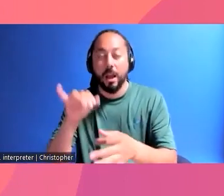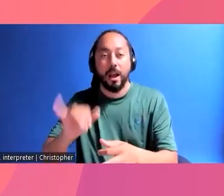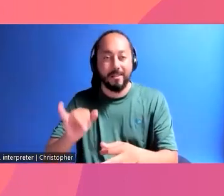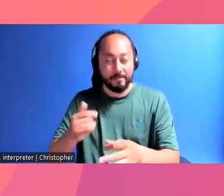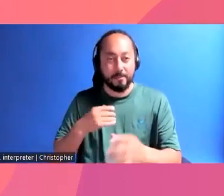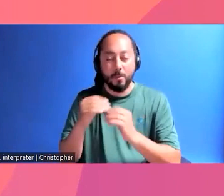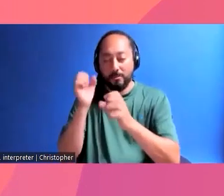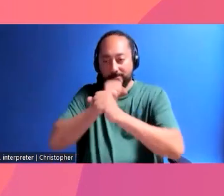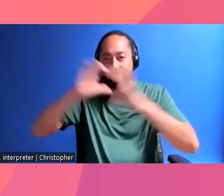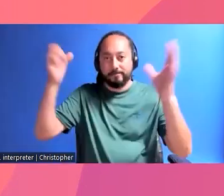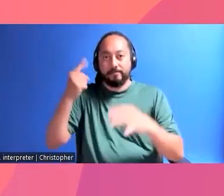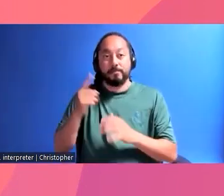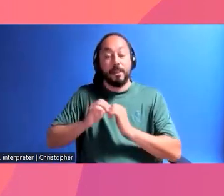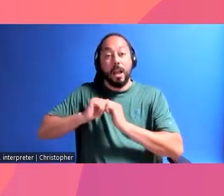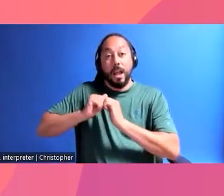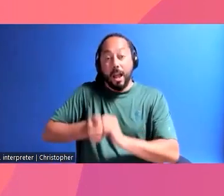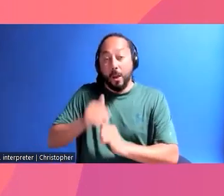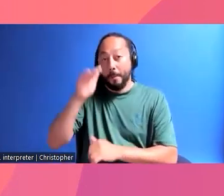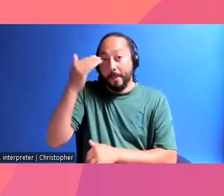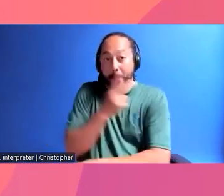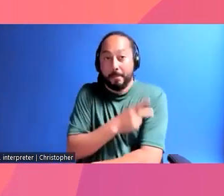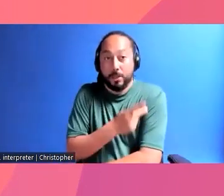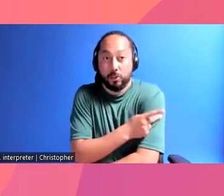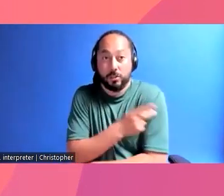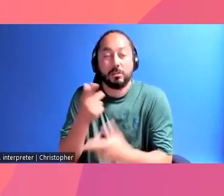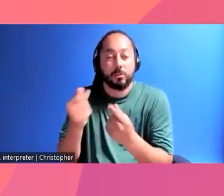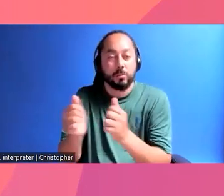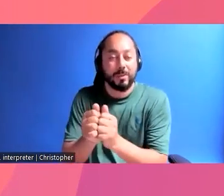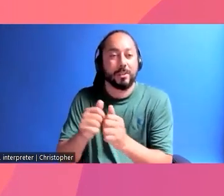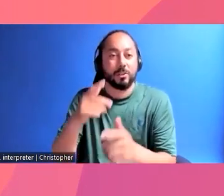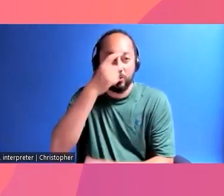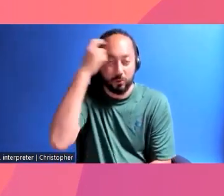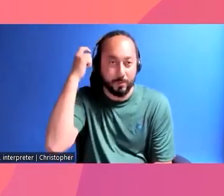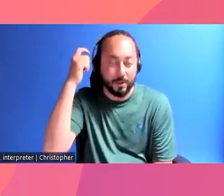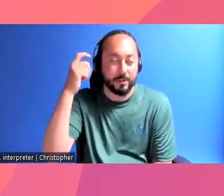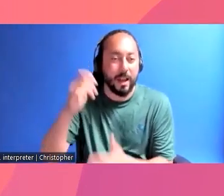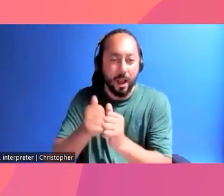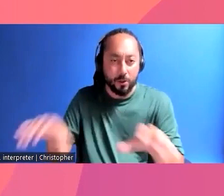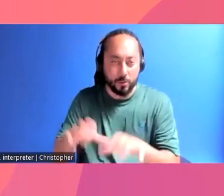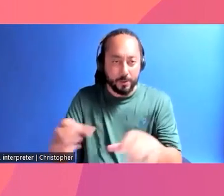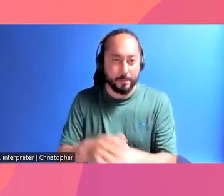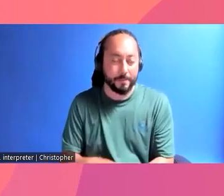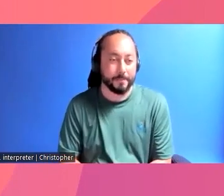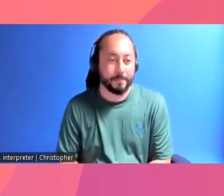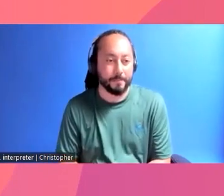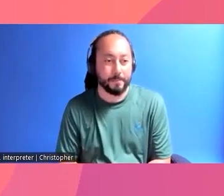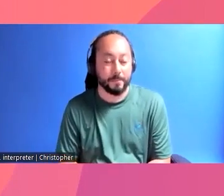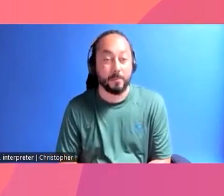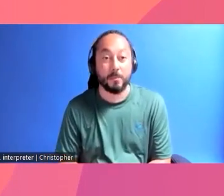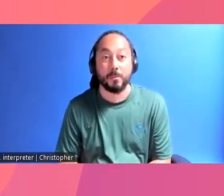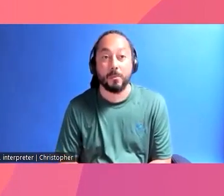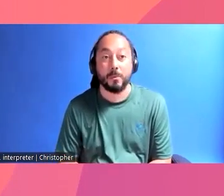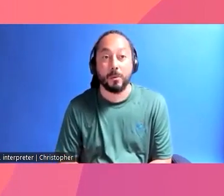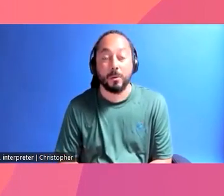participants or Black patients with traumatic brain injury were doing. For instance, One study reported that Black females